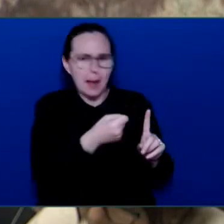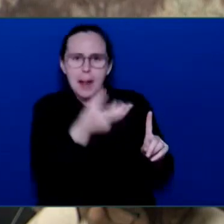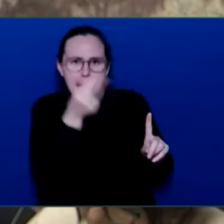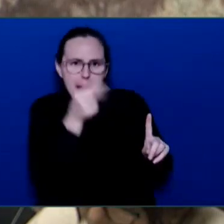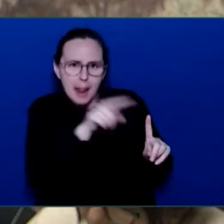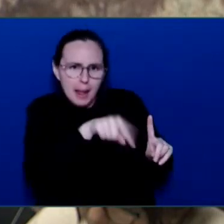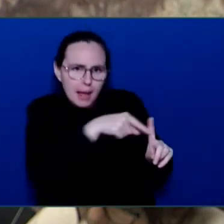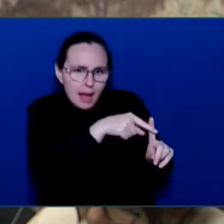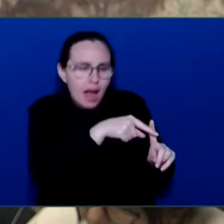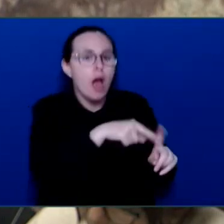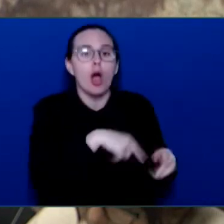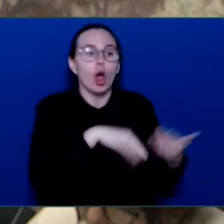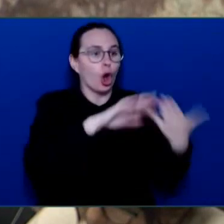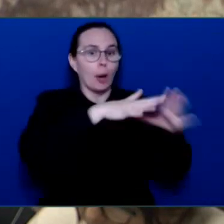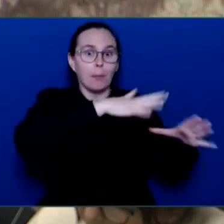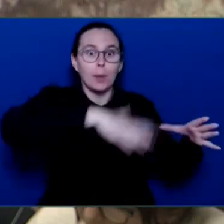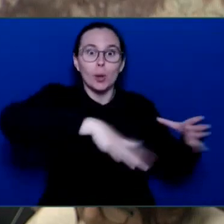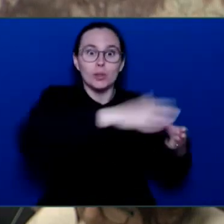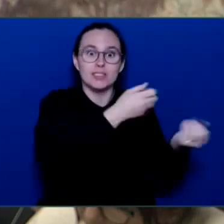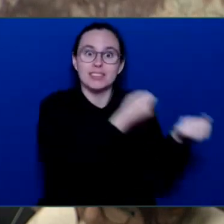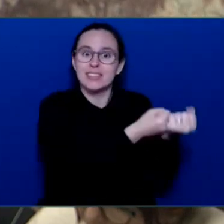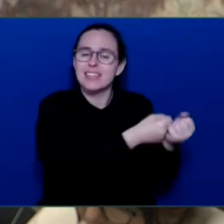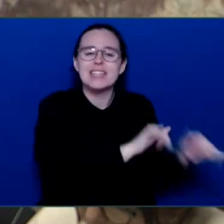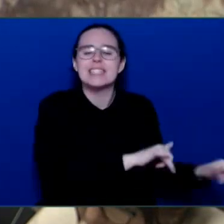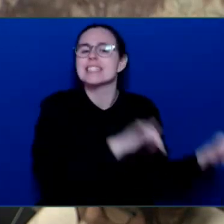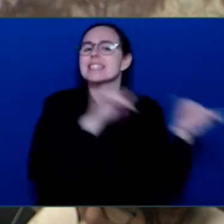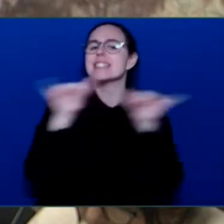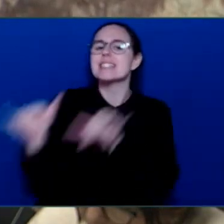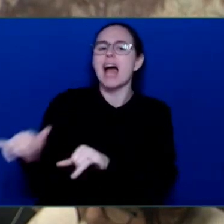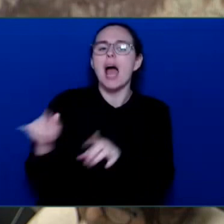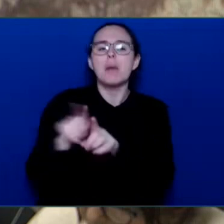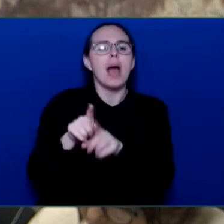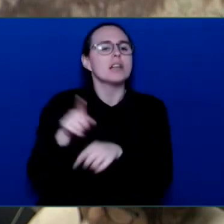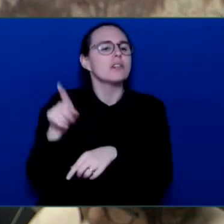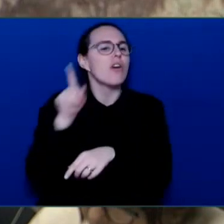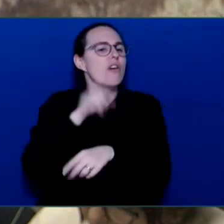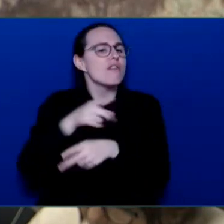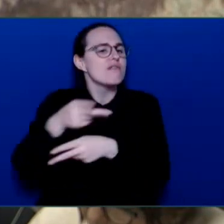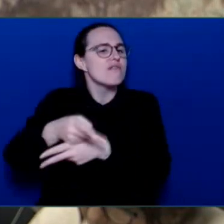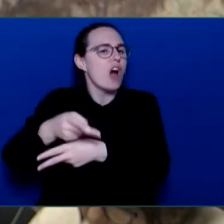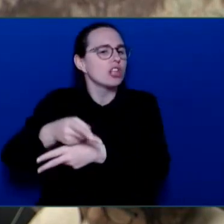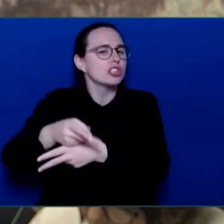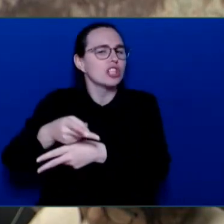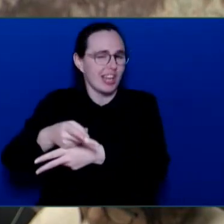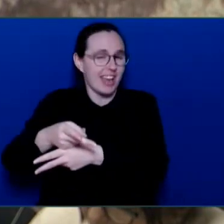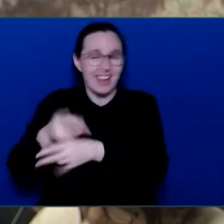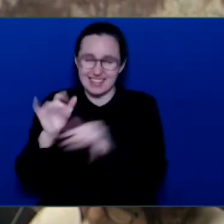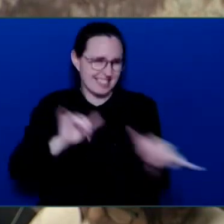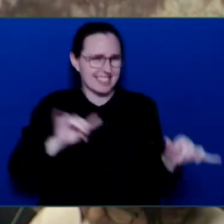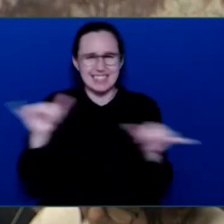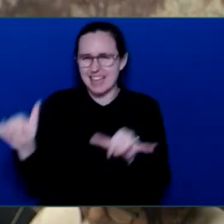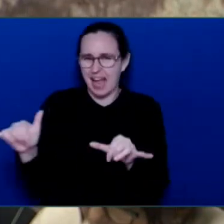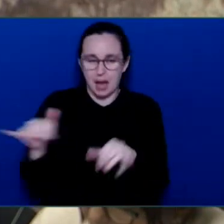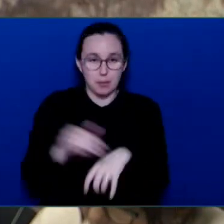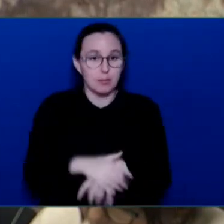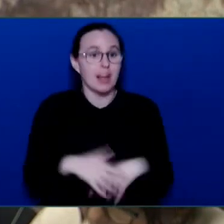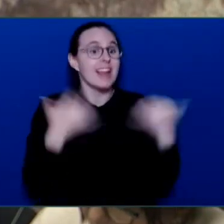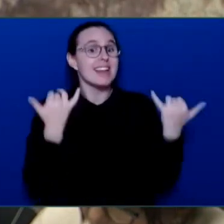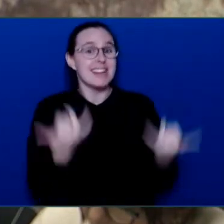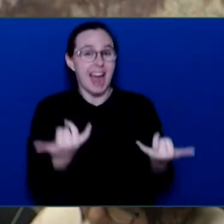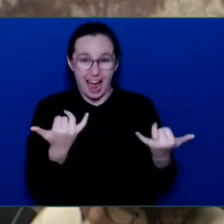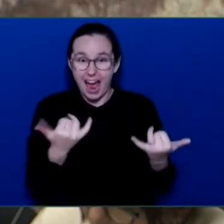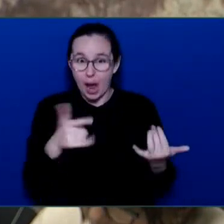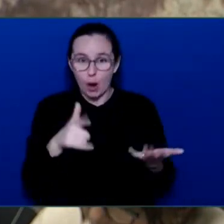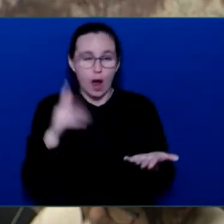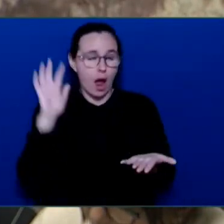kids coming into foster care. And we actually now have the lowest number of kids in care in over 30 years, and Indigenous kids in